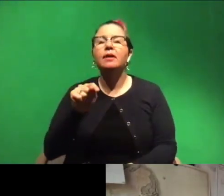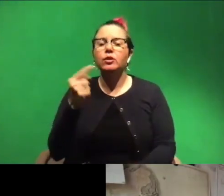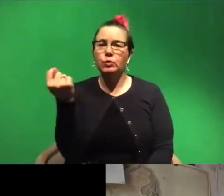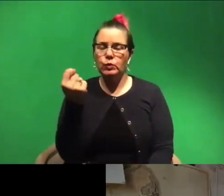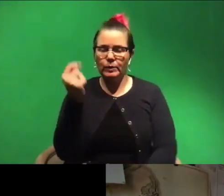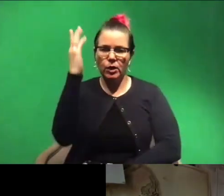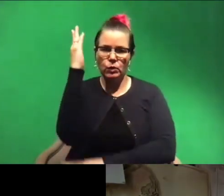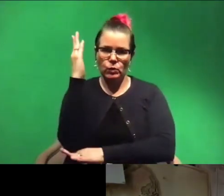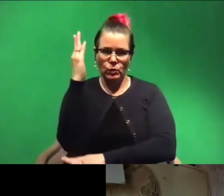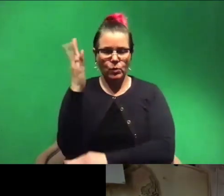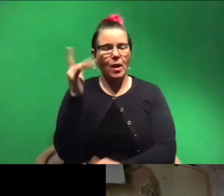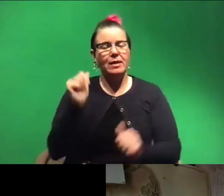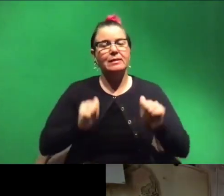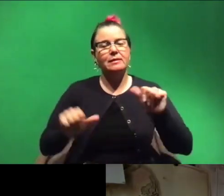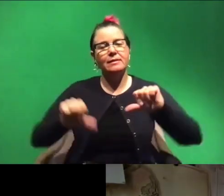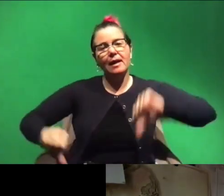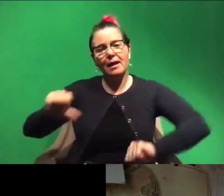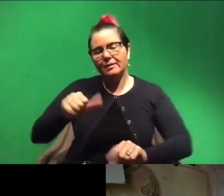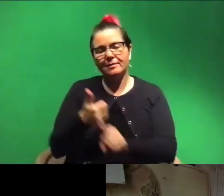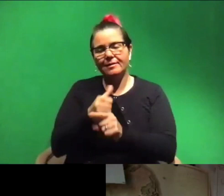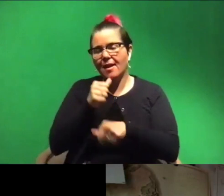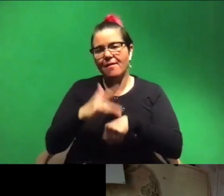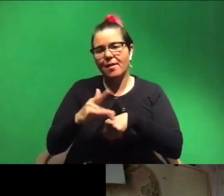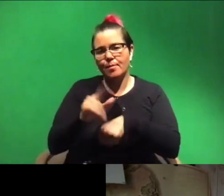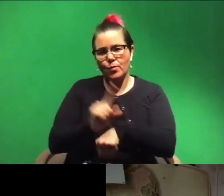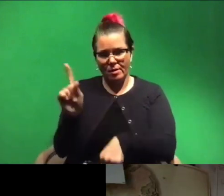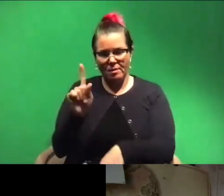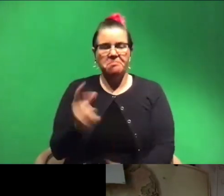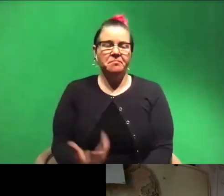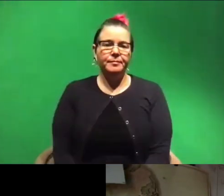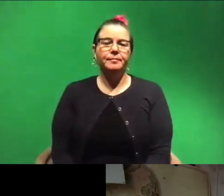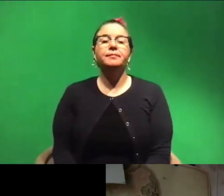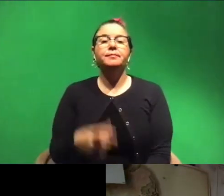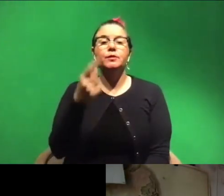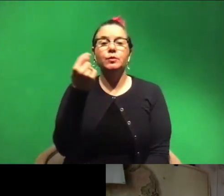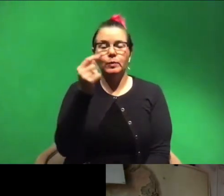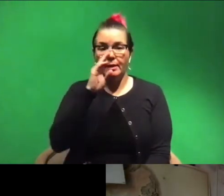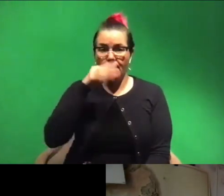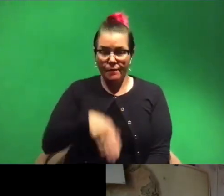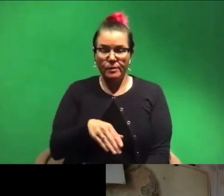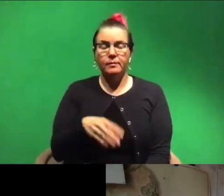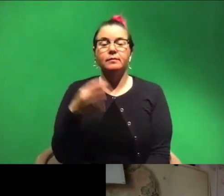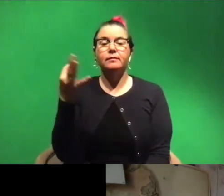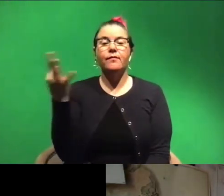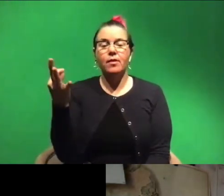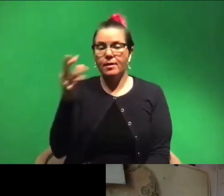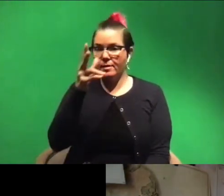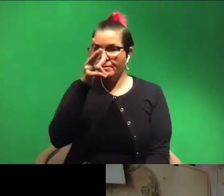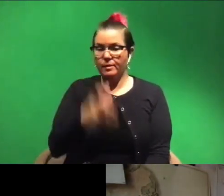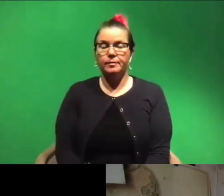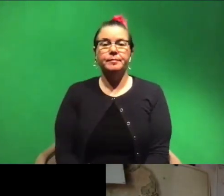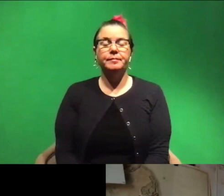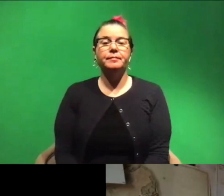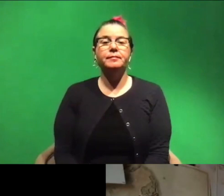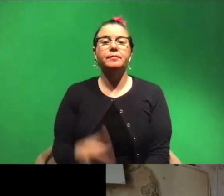noon because our scientist was not available at 1. So Tuesday, elephants, Friday, bugs, and